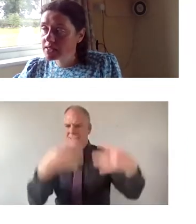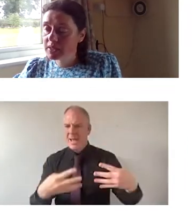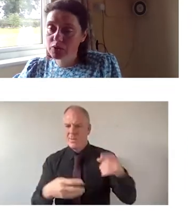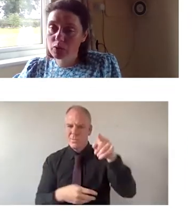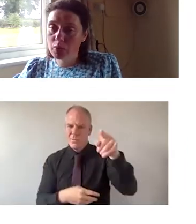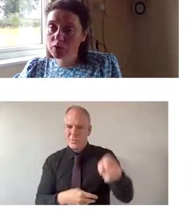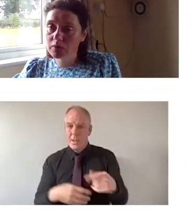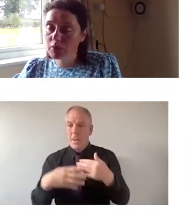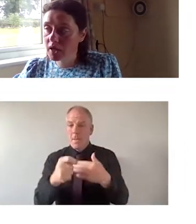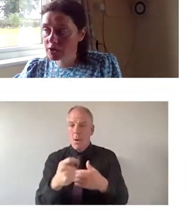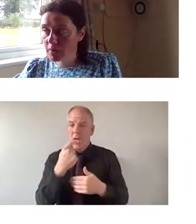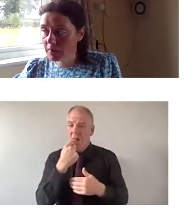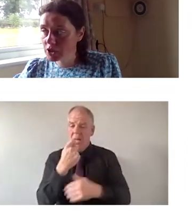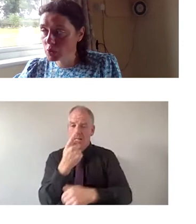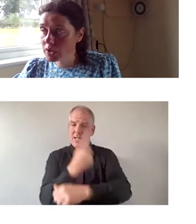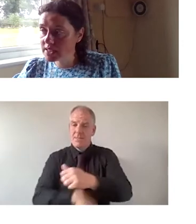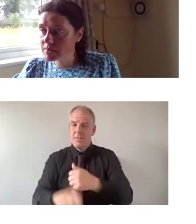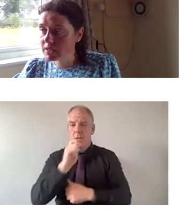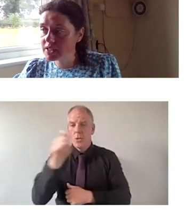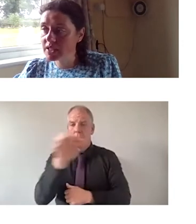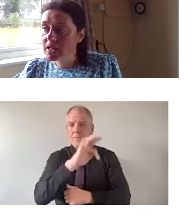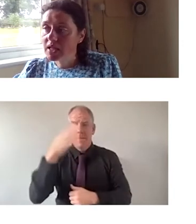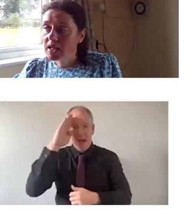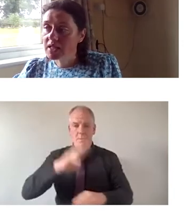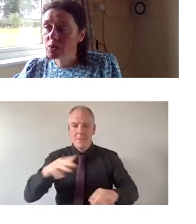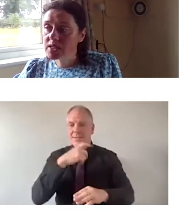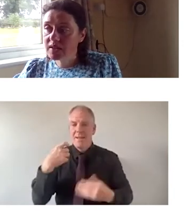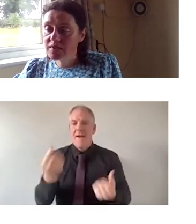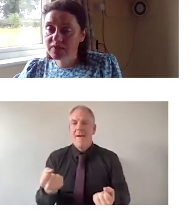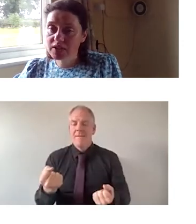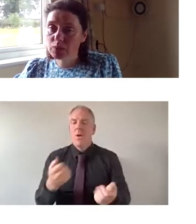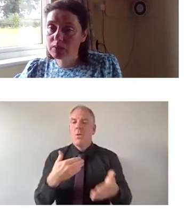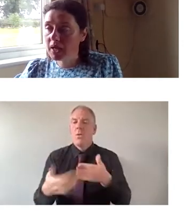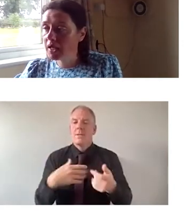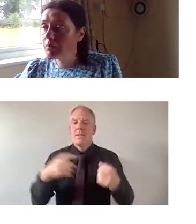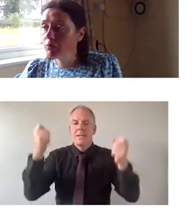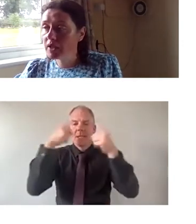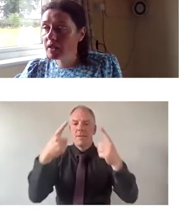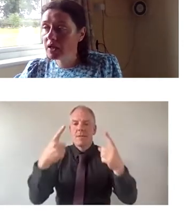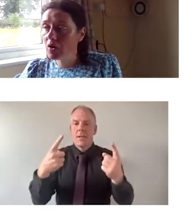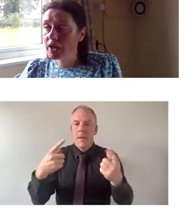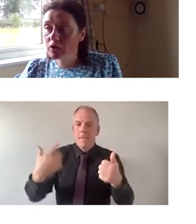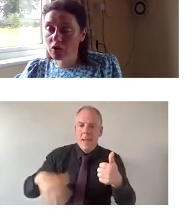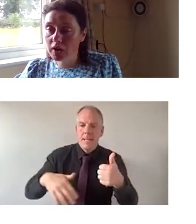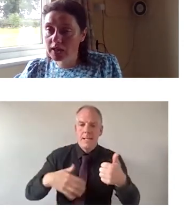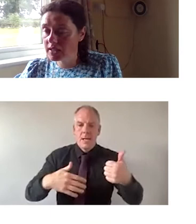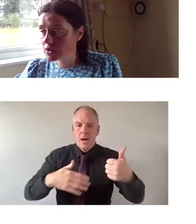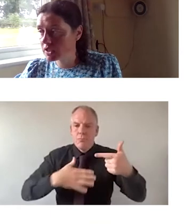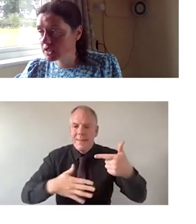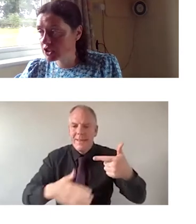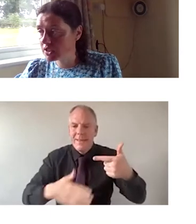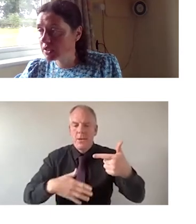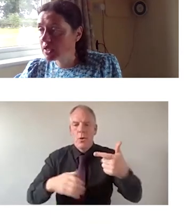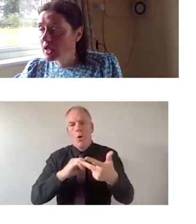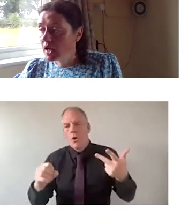main disability reported among the Irish population with a disability is those that have difficulty with pain, breathing, or any other chronic illness